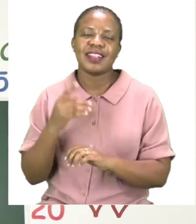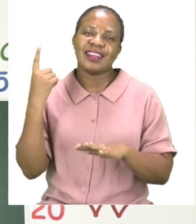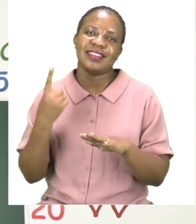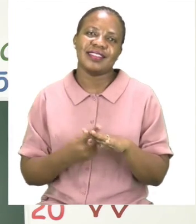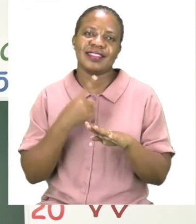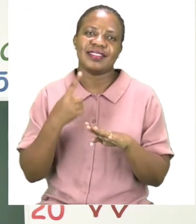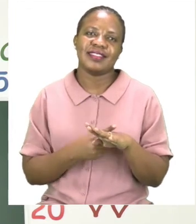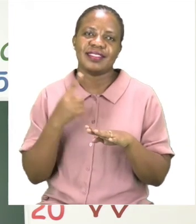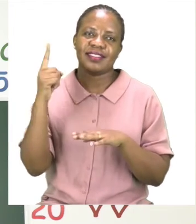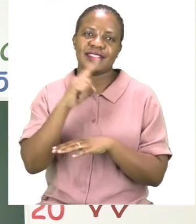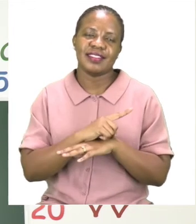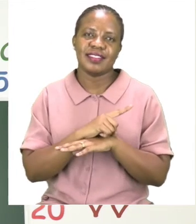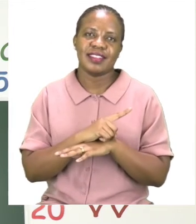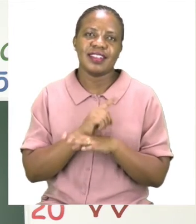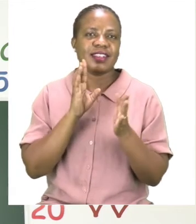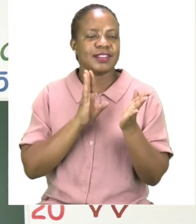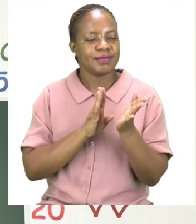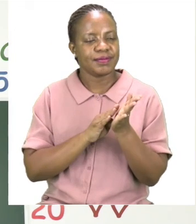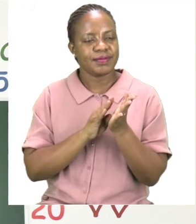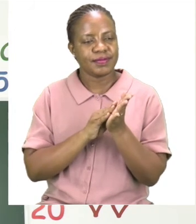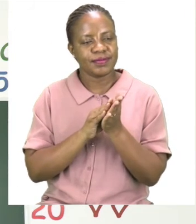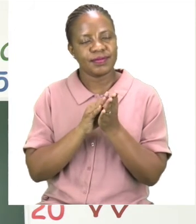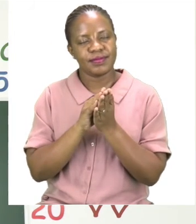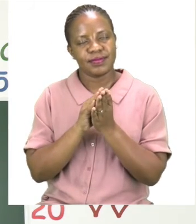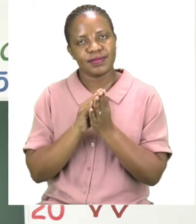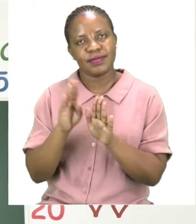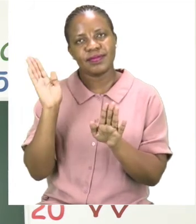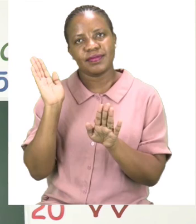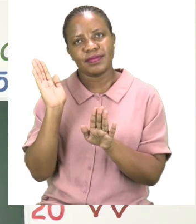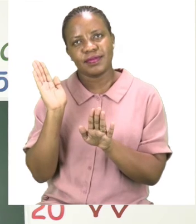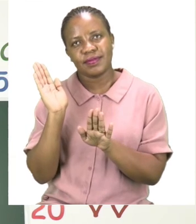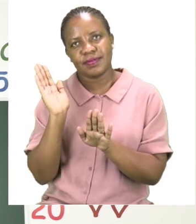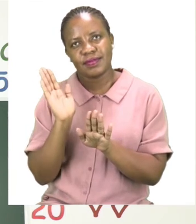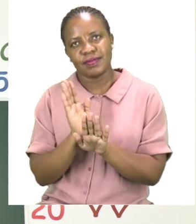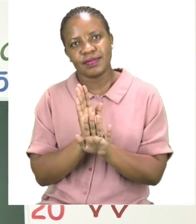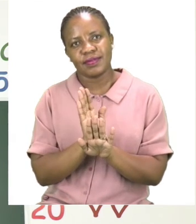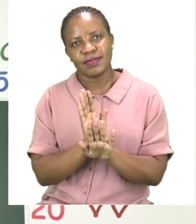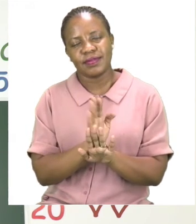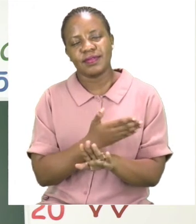Sanitize every day so the germs can stay